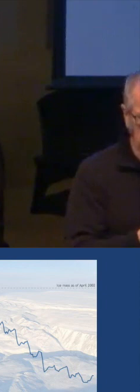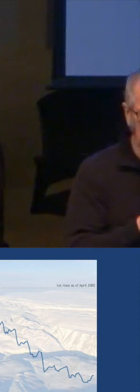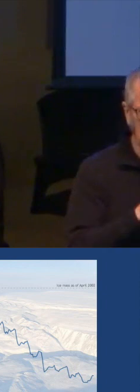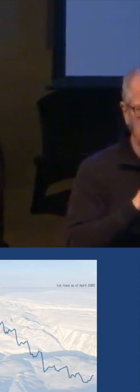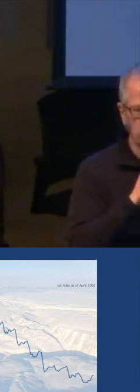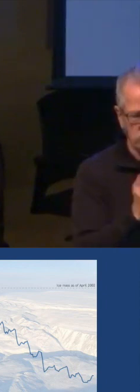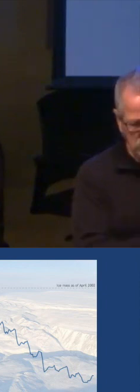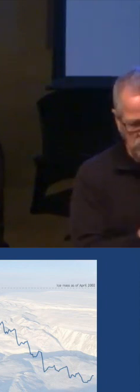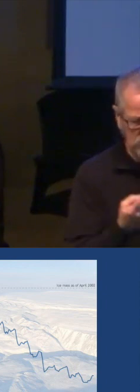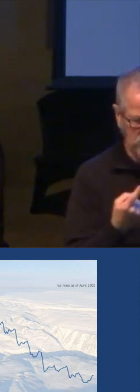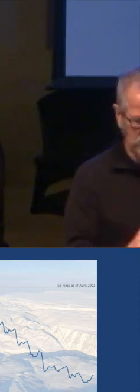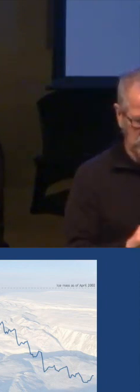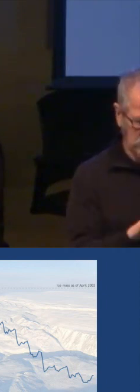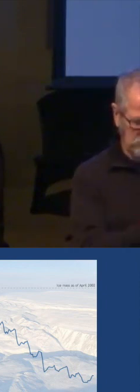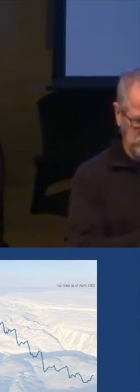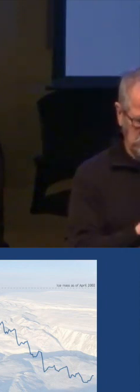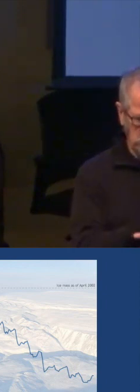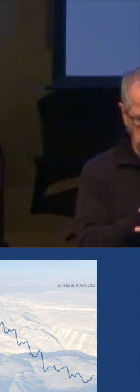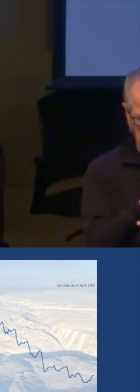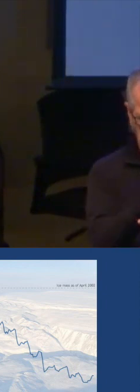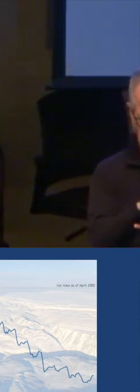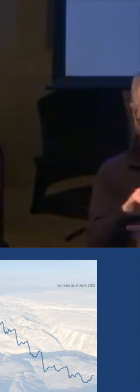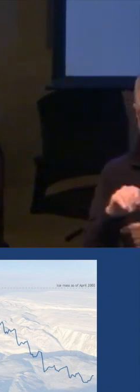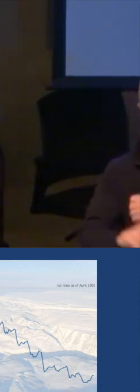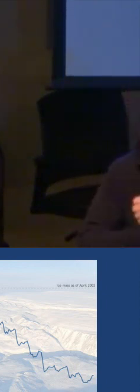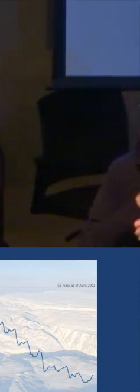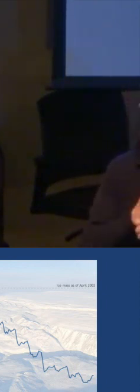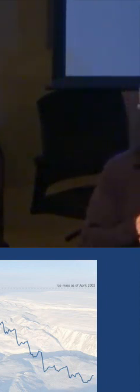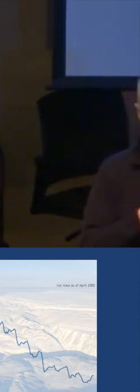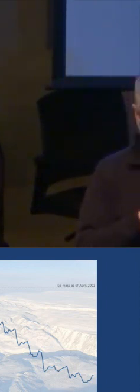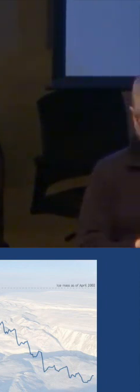so. And it wasn't until I